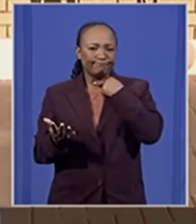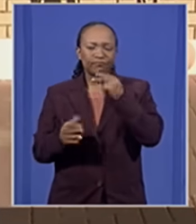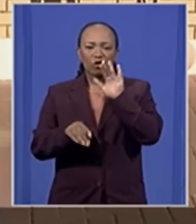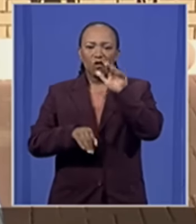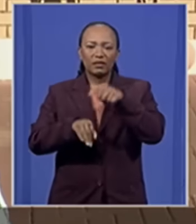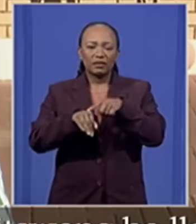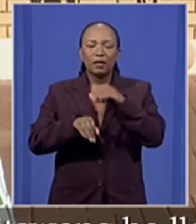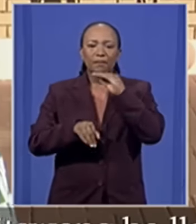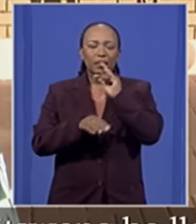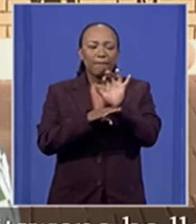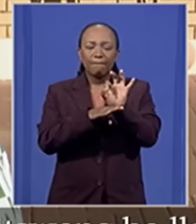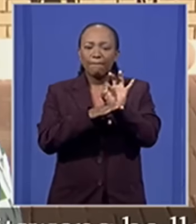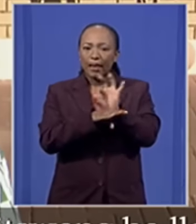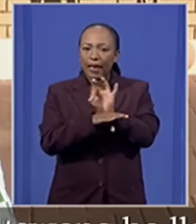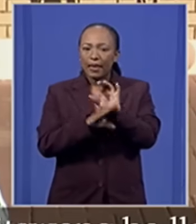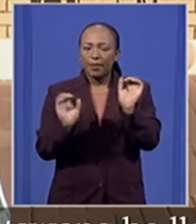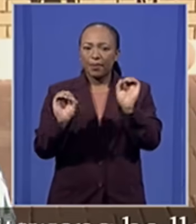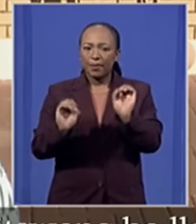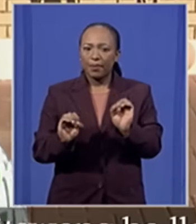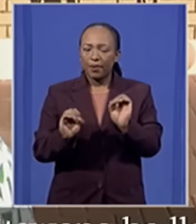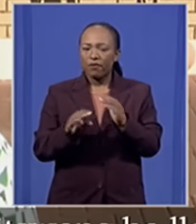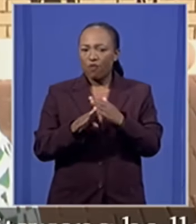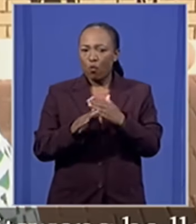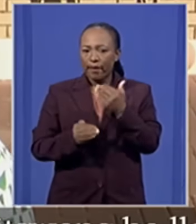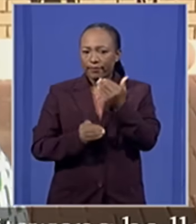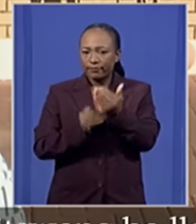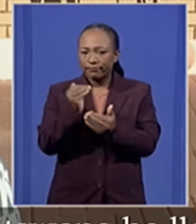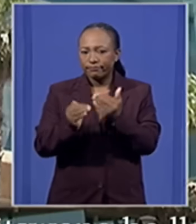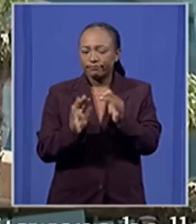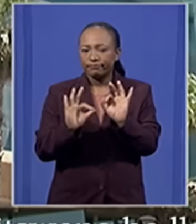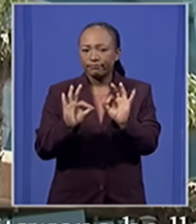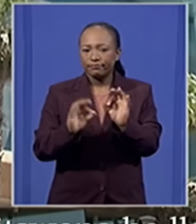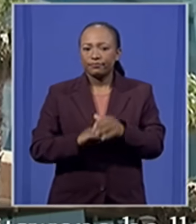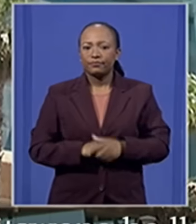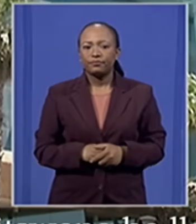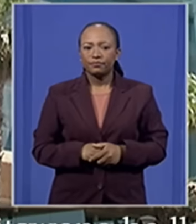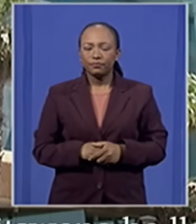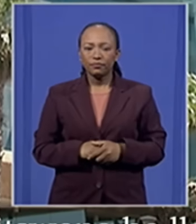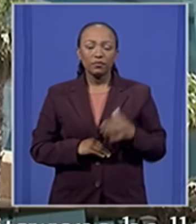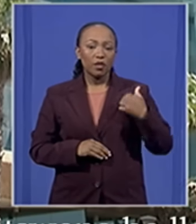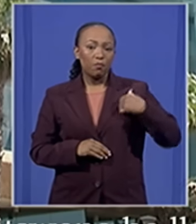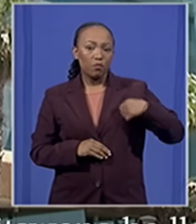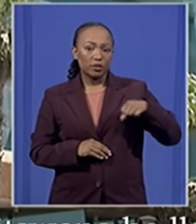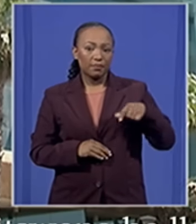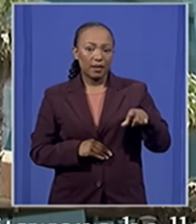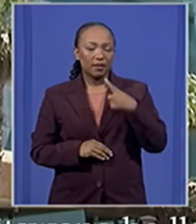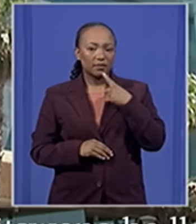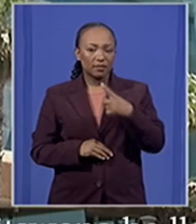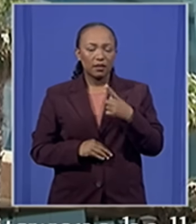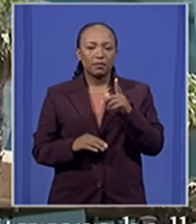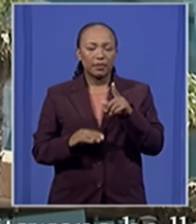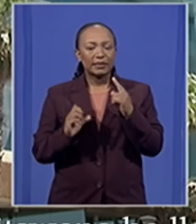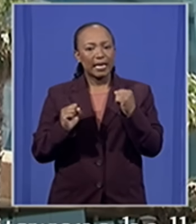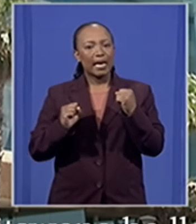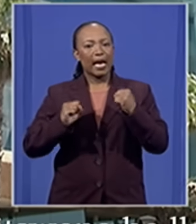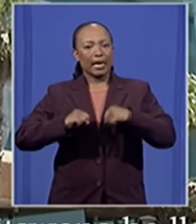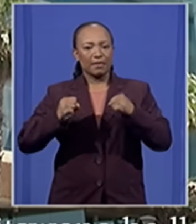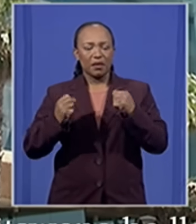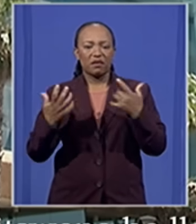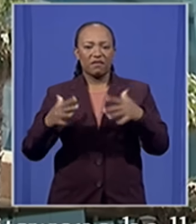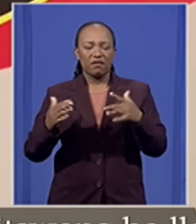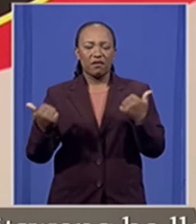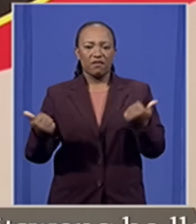hona planning e etsuwang hore ba tsamaise dintho ka tsela e nepahetseng. Masepala o tiisa hore tumellano e fihlelletswe fela o